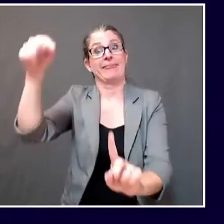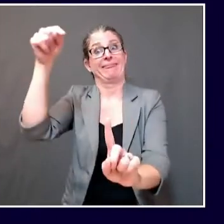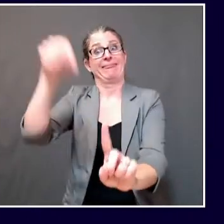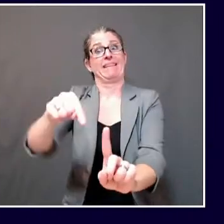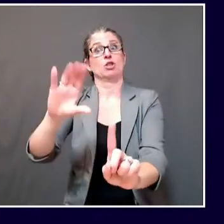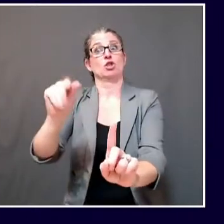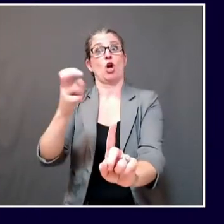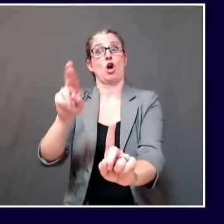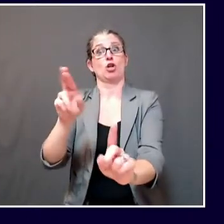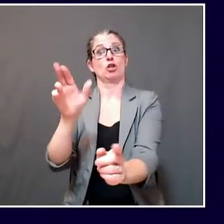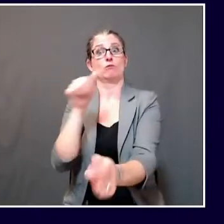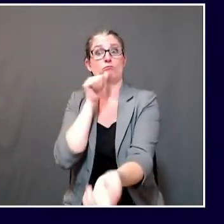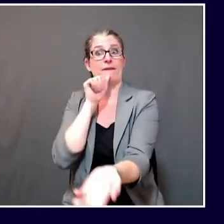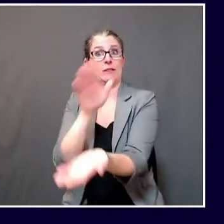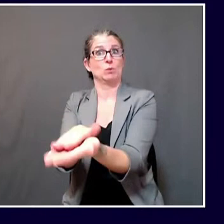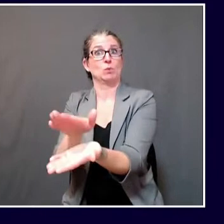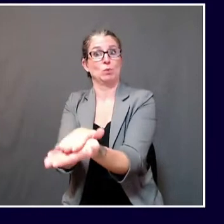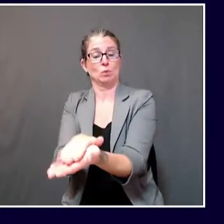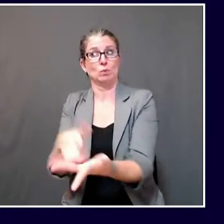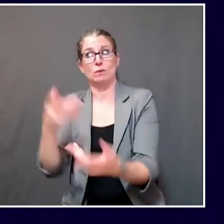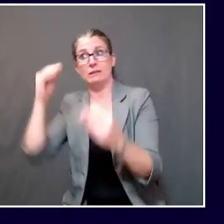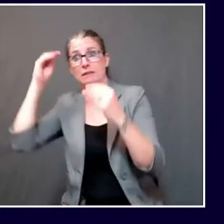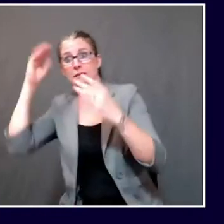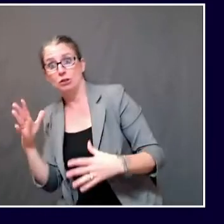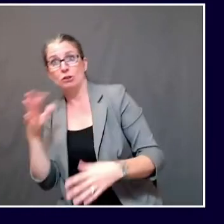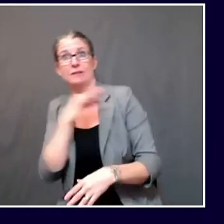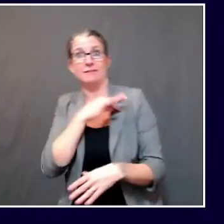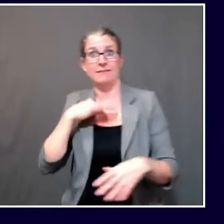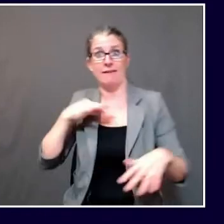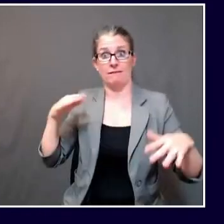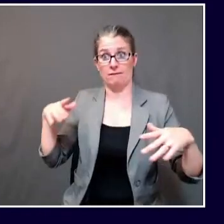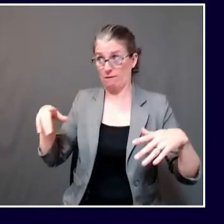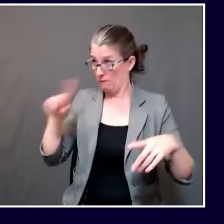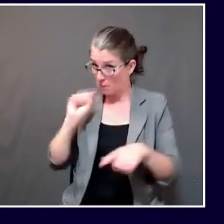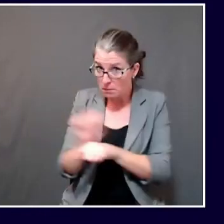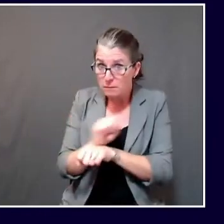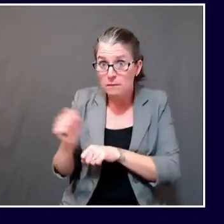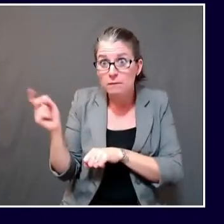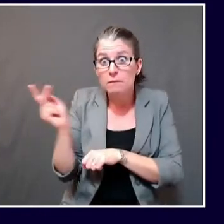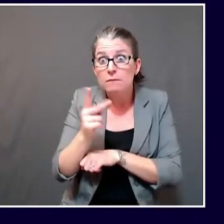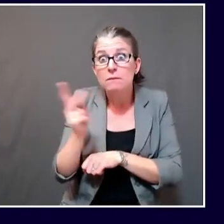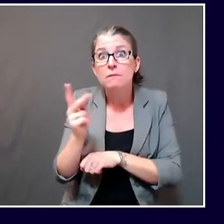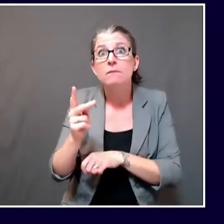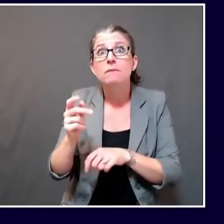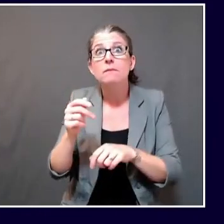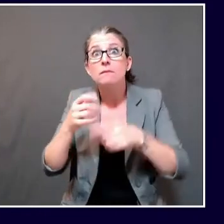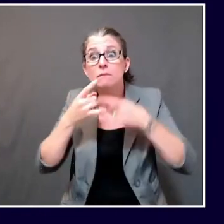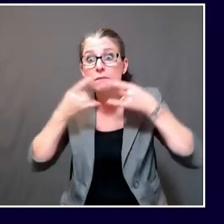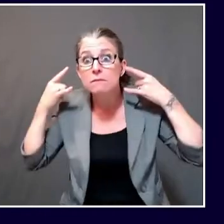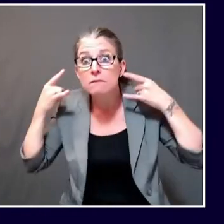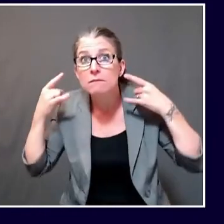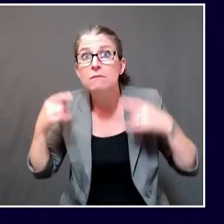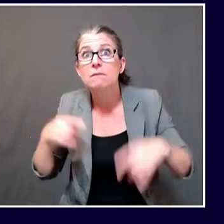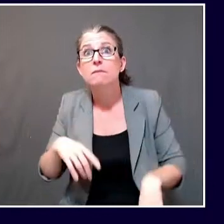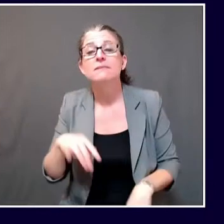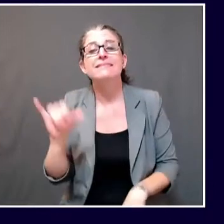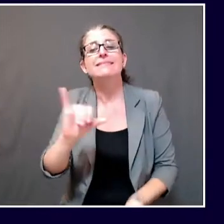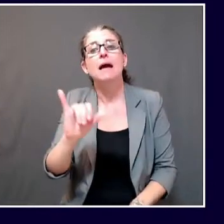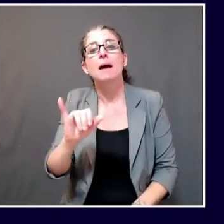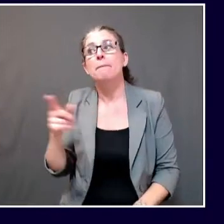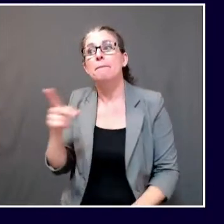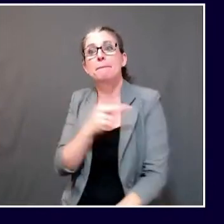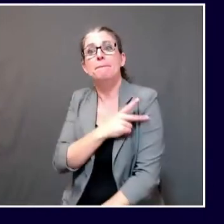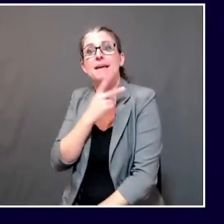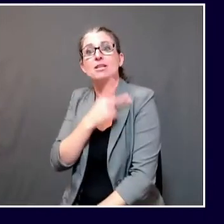may be around students or when healthcare workers are around patients. But when the employees are congregating with